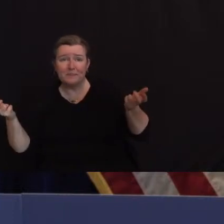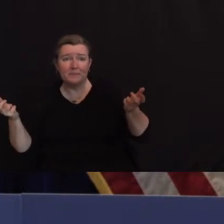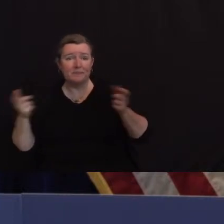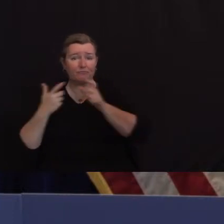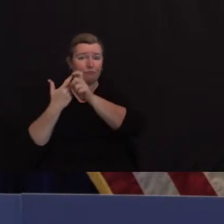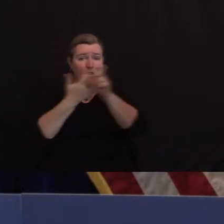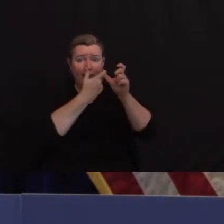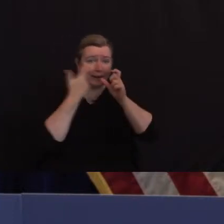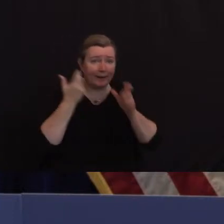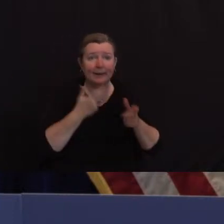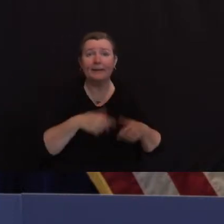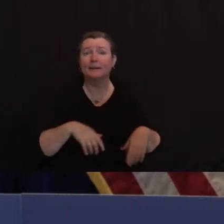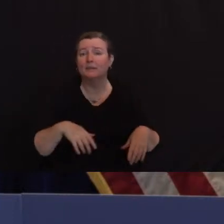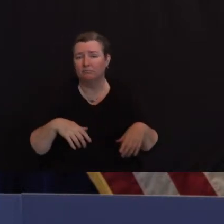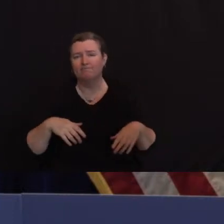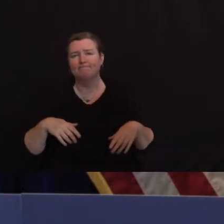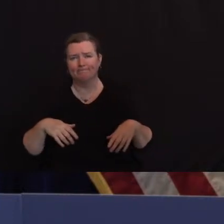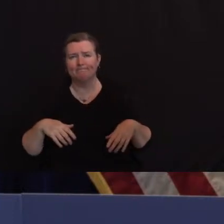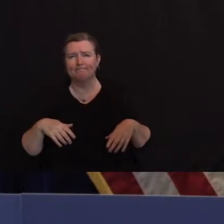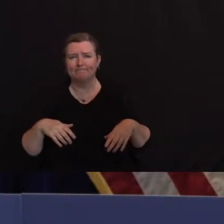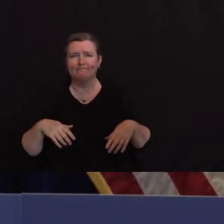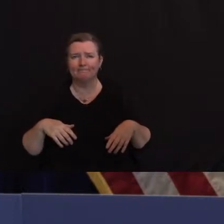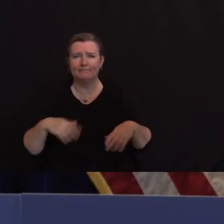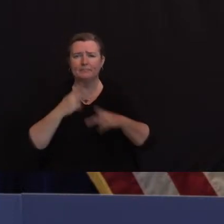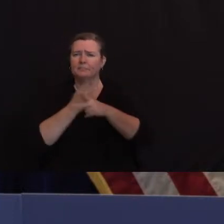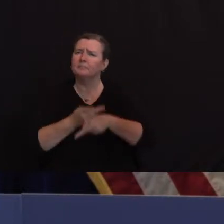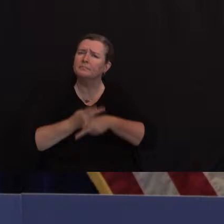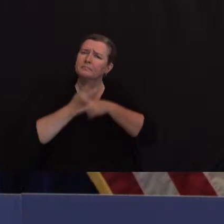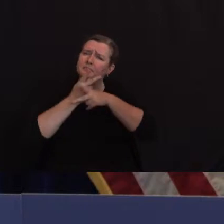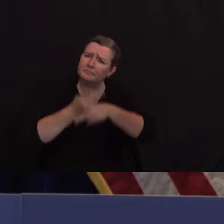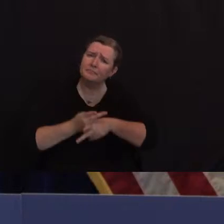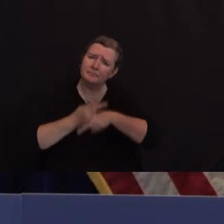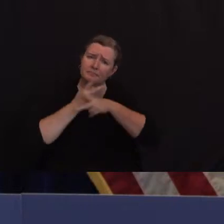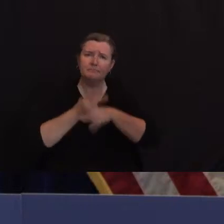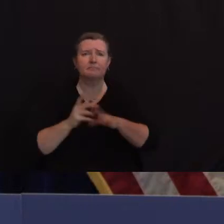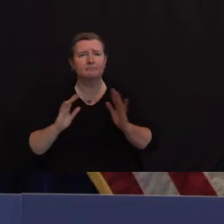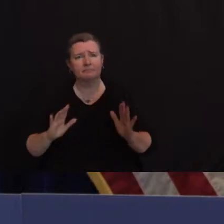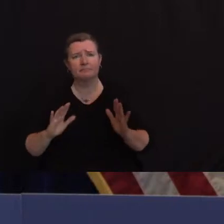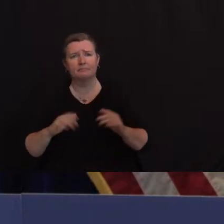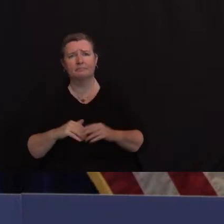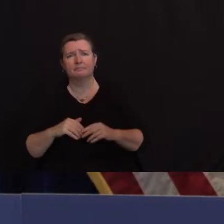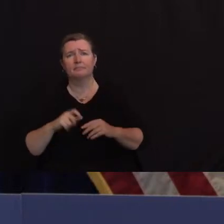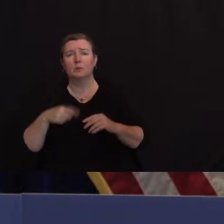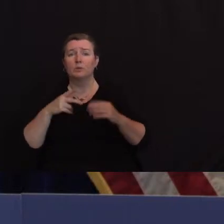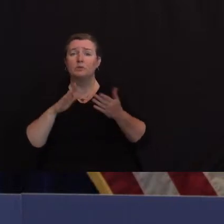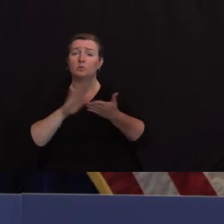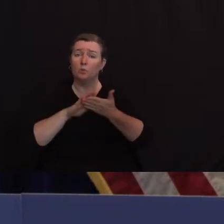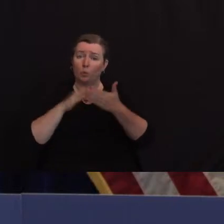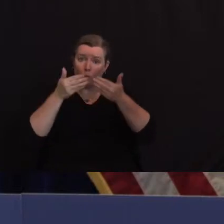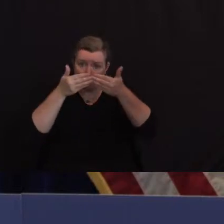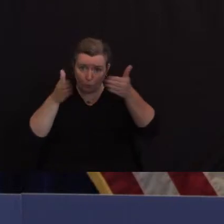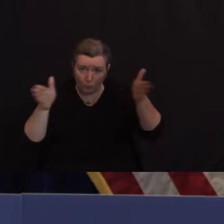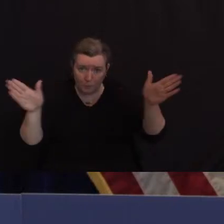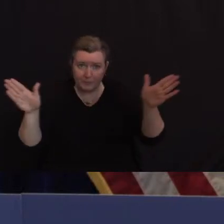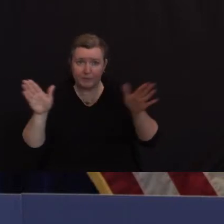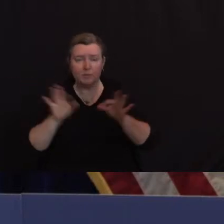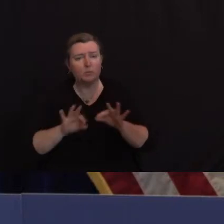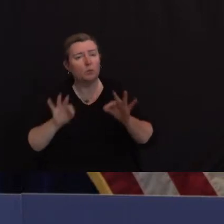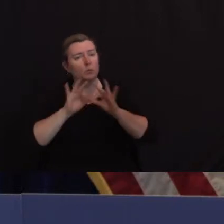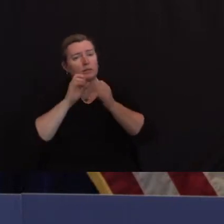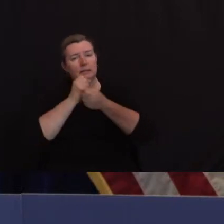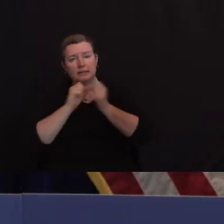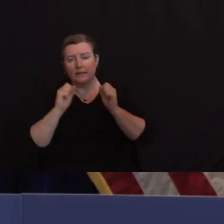transition back to in-person instruction. As children are welcomed back, let's make sure it's done safely for all.